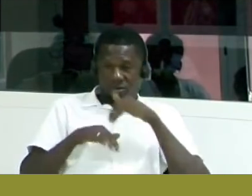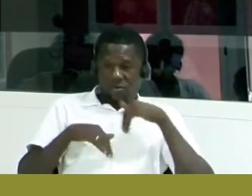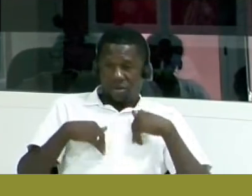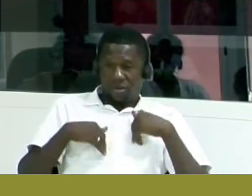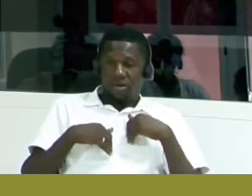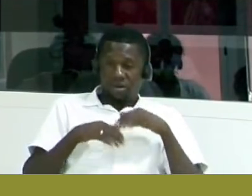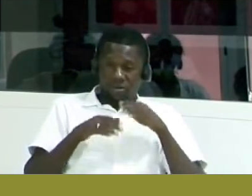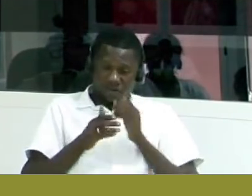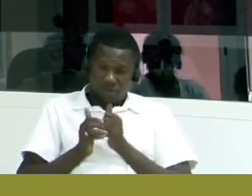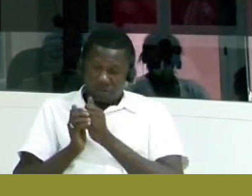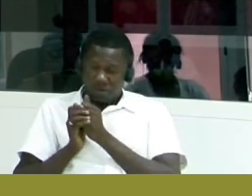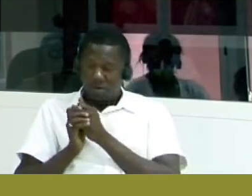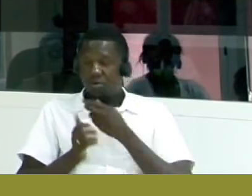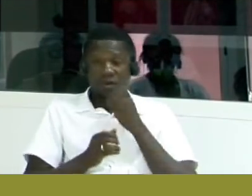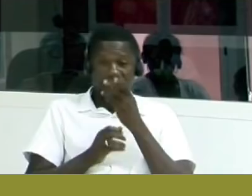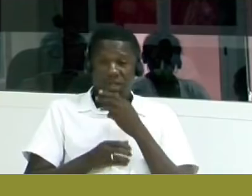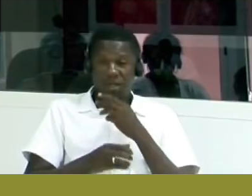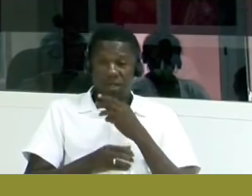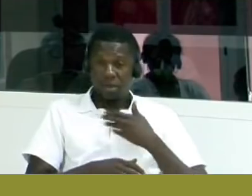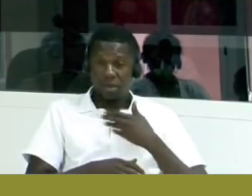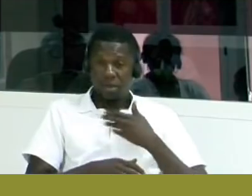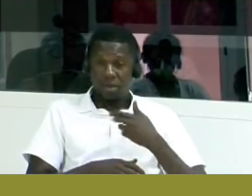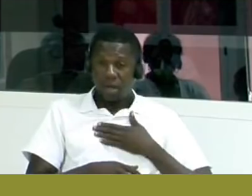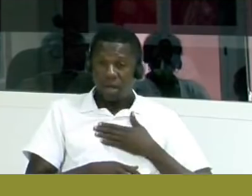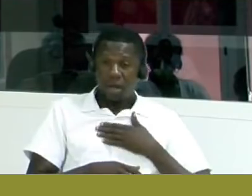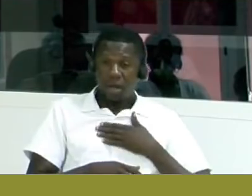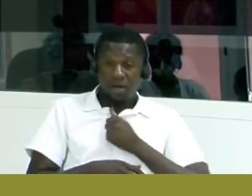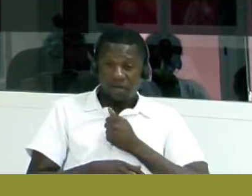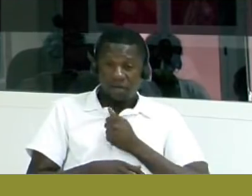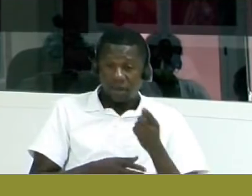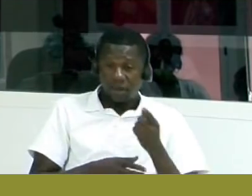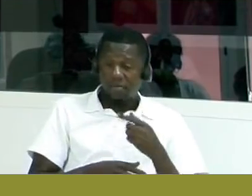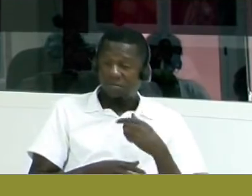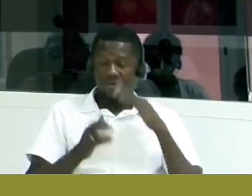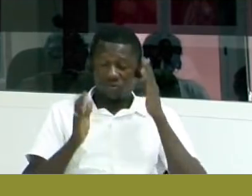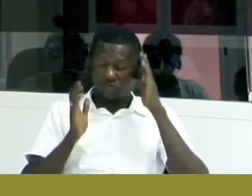But to say that, oh, I am afraid, I don't know what is that.